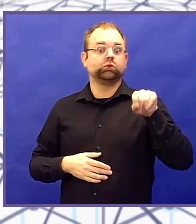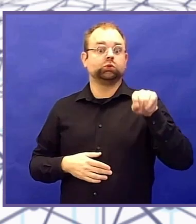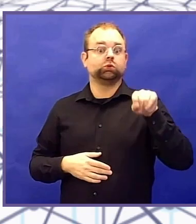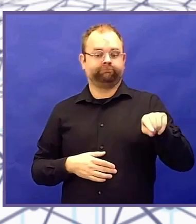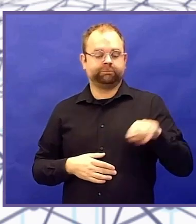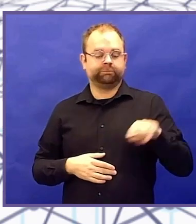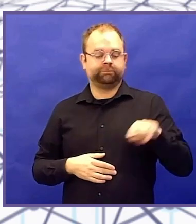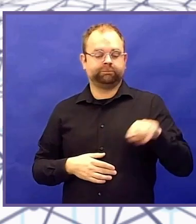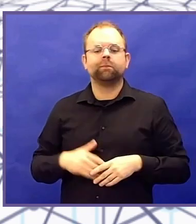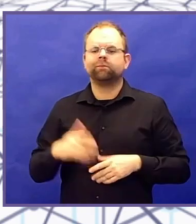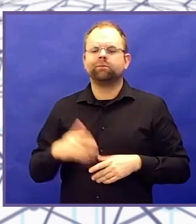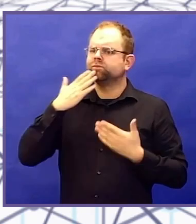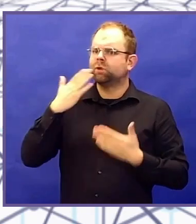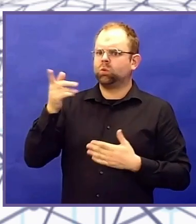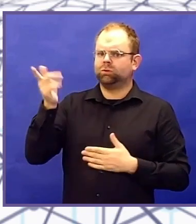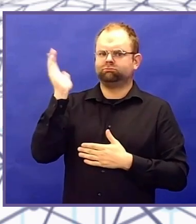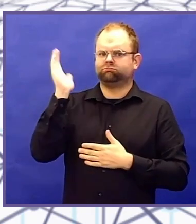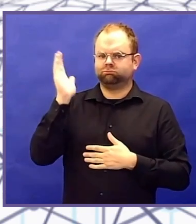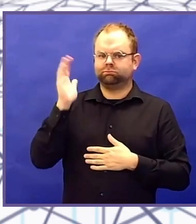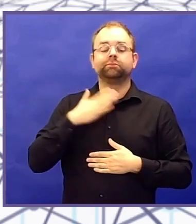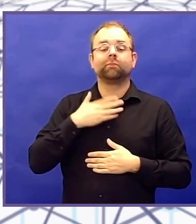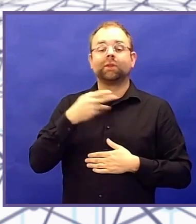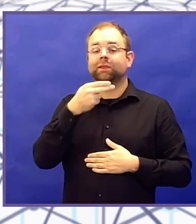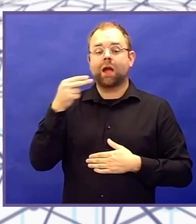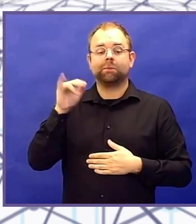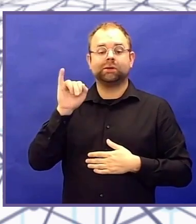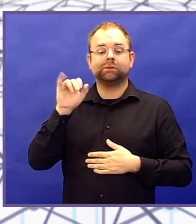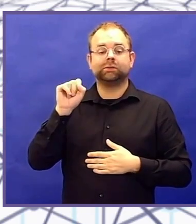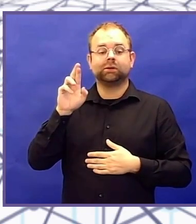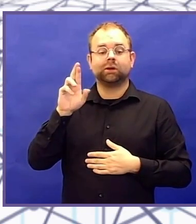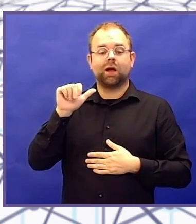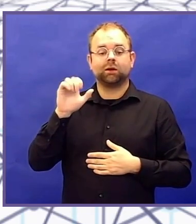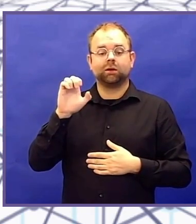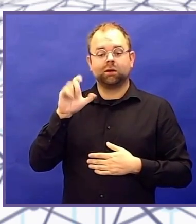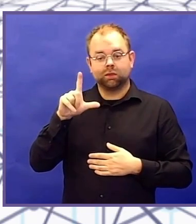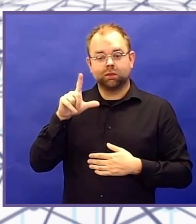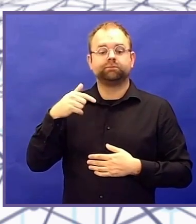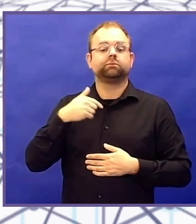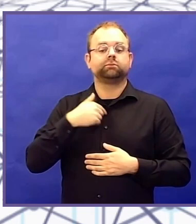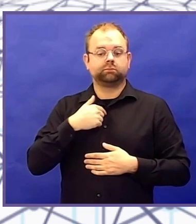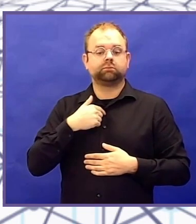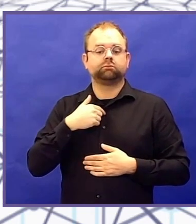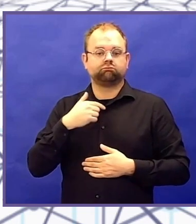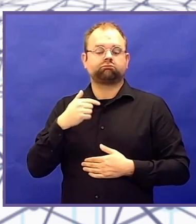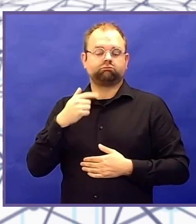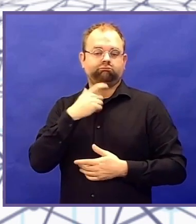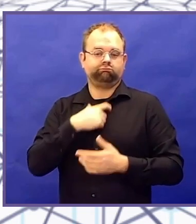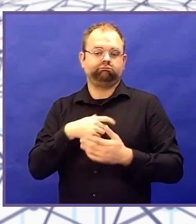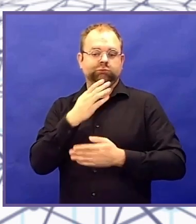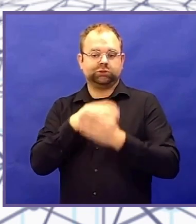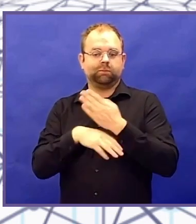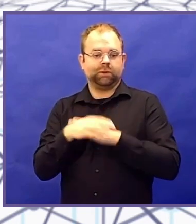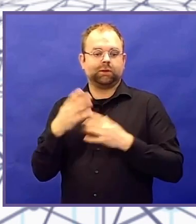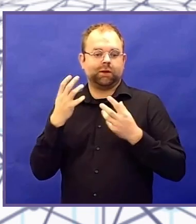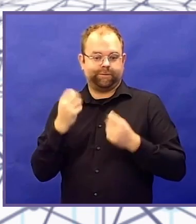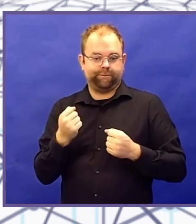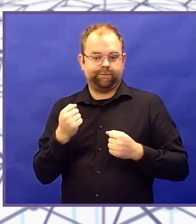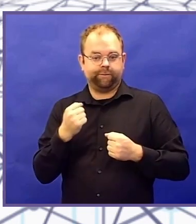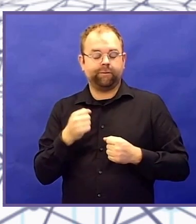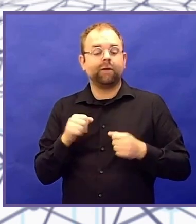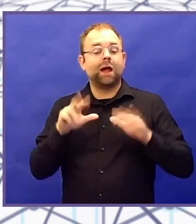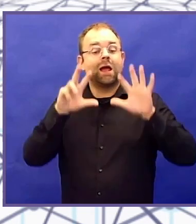and middle income countries. And how do you convince some of those businesses, like to be inclusive, to factor